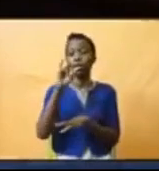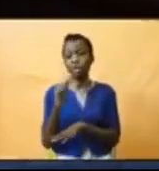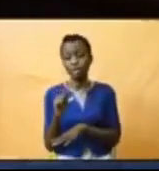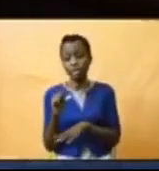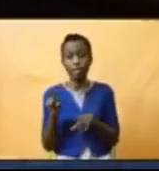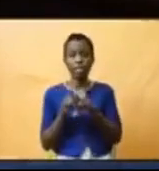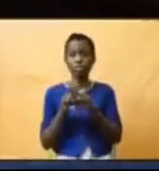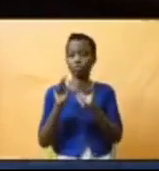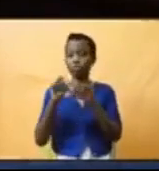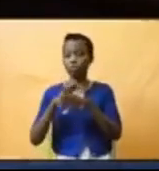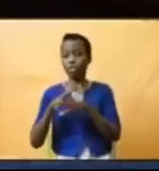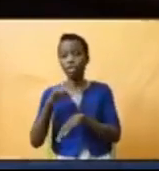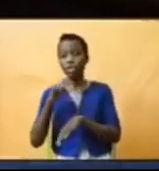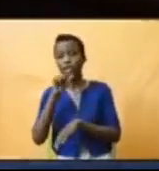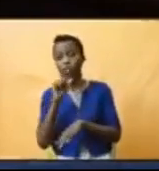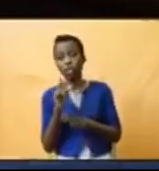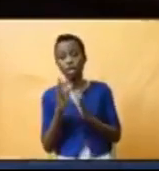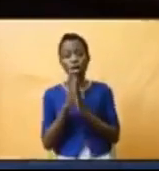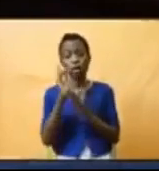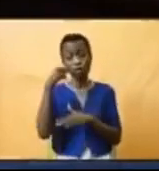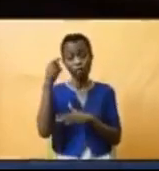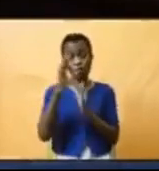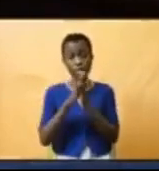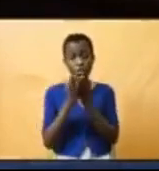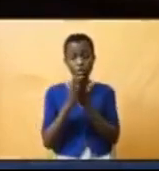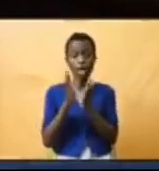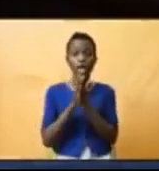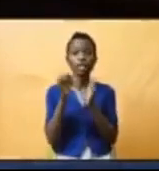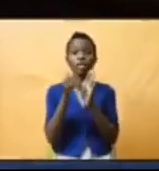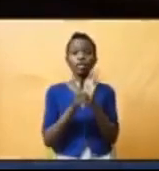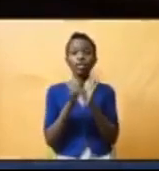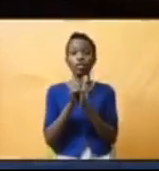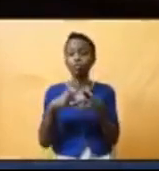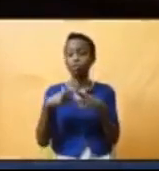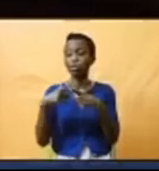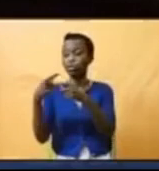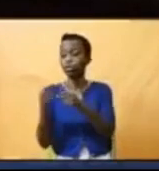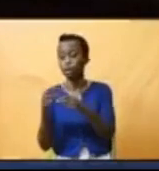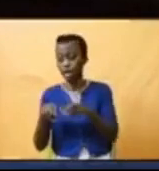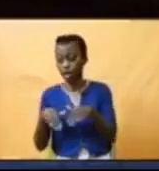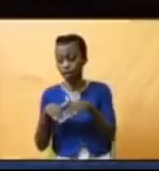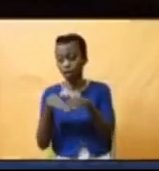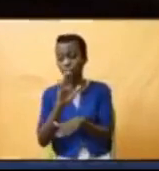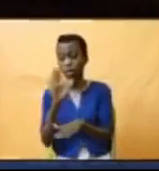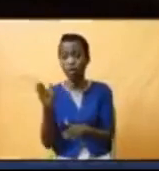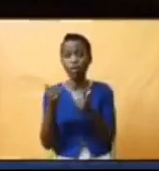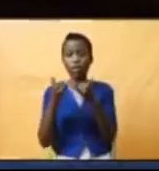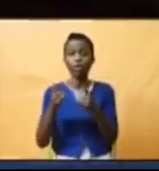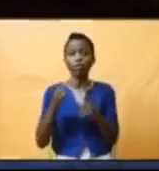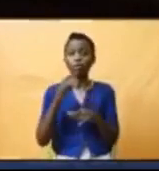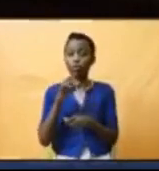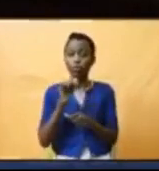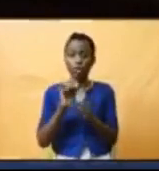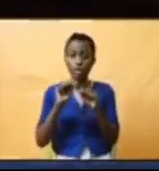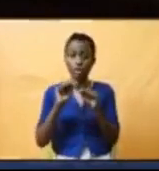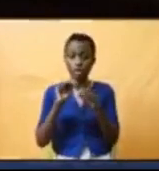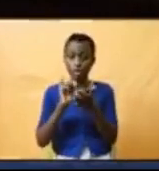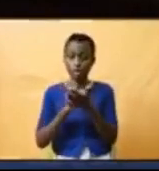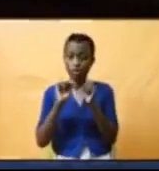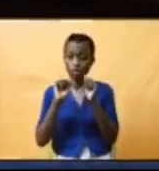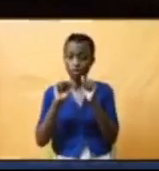they are on Twitter, they are on Facebook, they are on YouTube. Please do go and follow them right now so you can stay up to